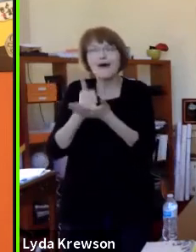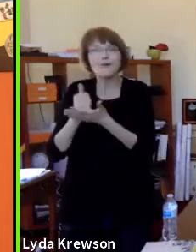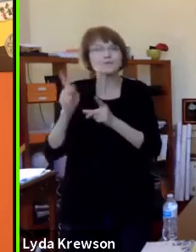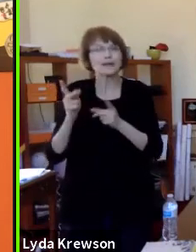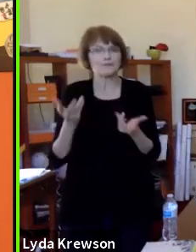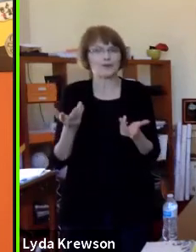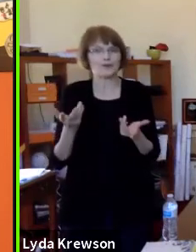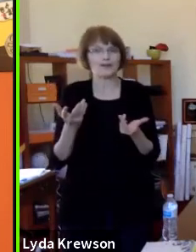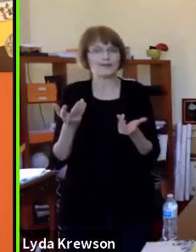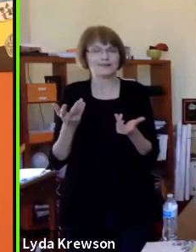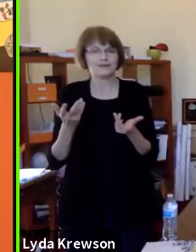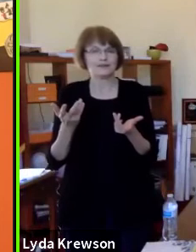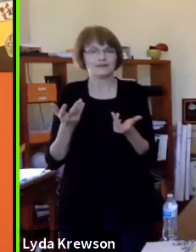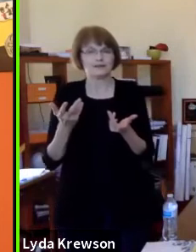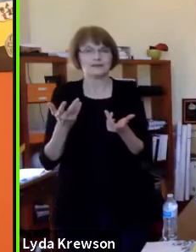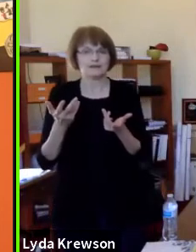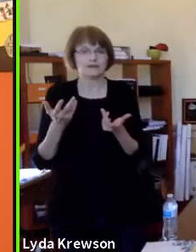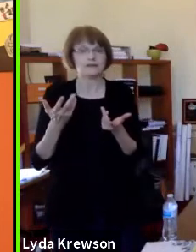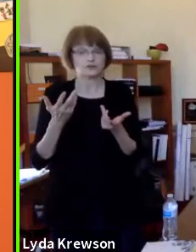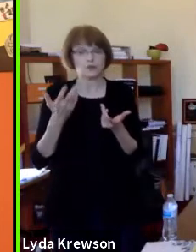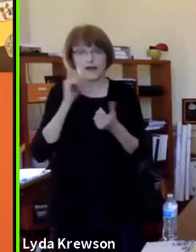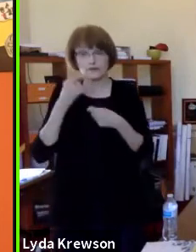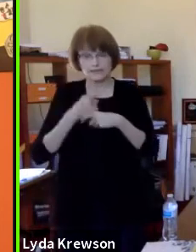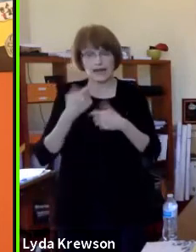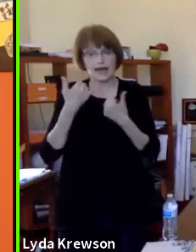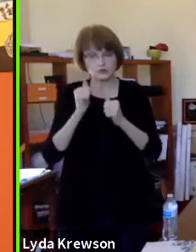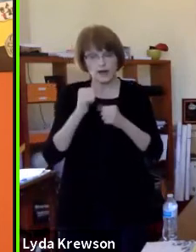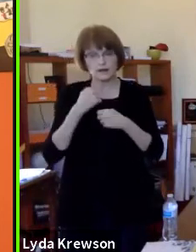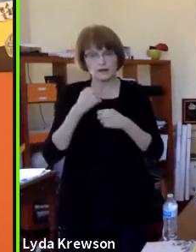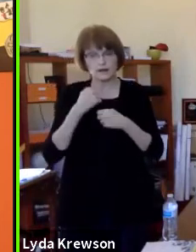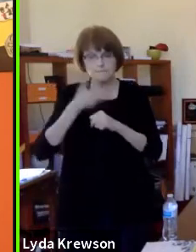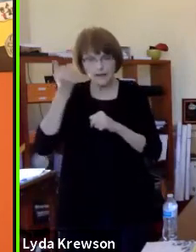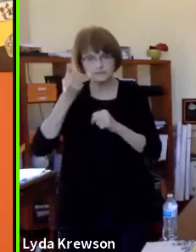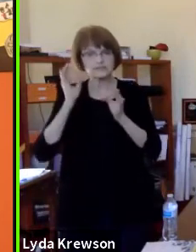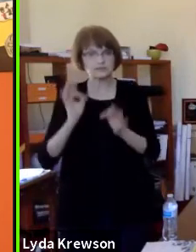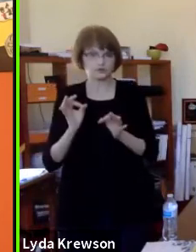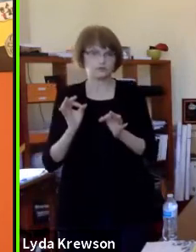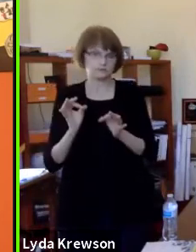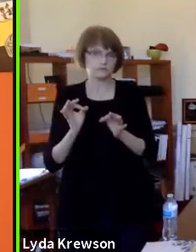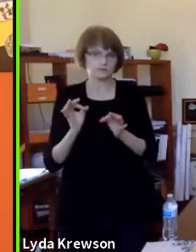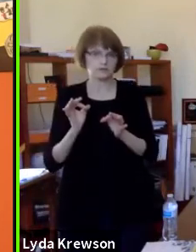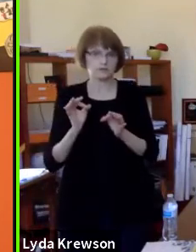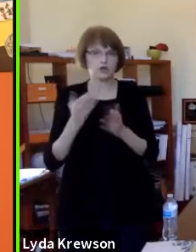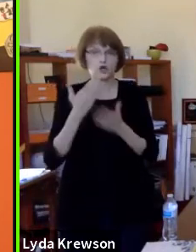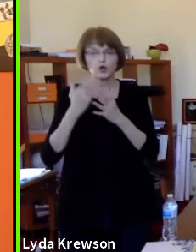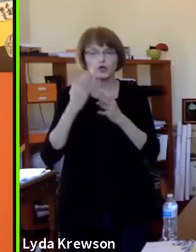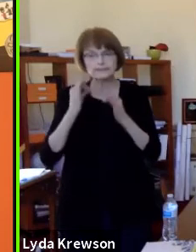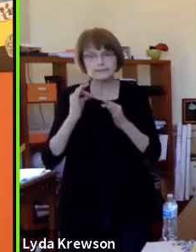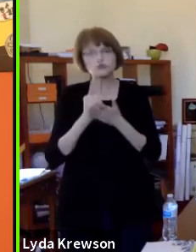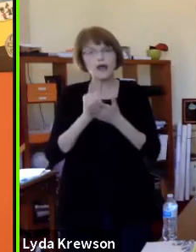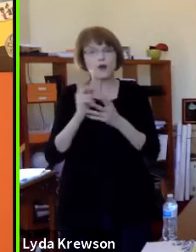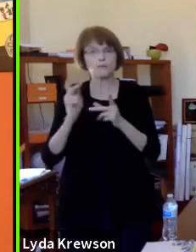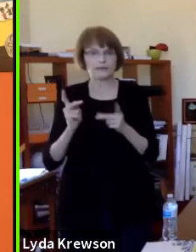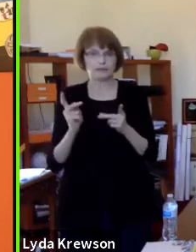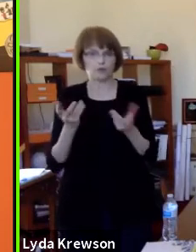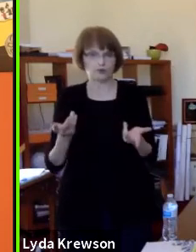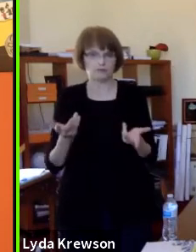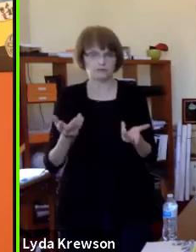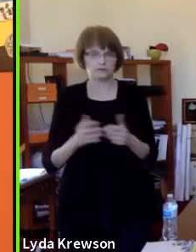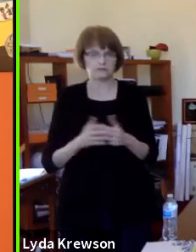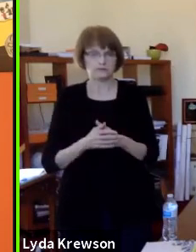And you try to make the very best decisions that you can that are good for the people that you